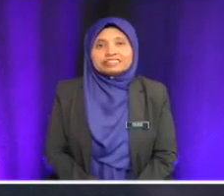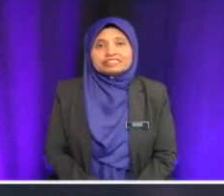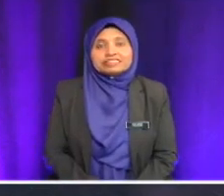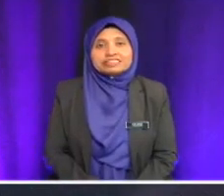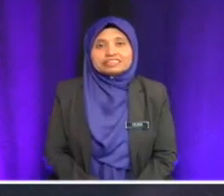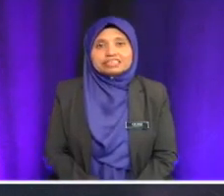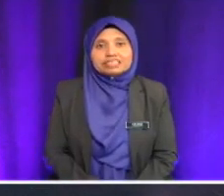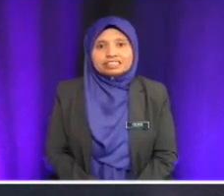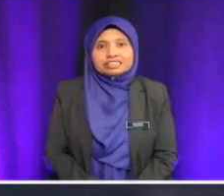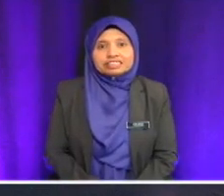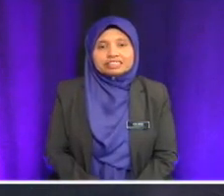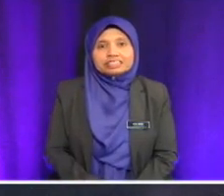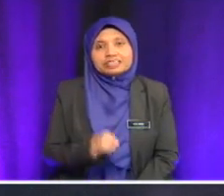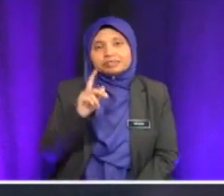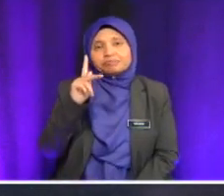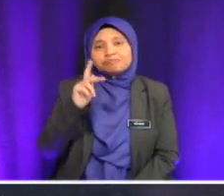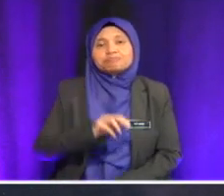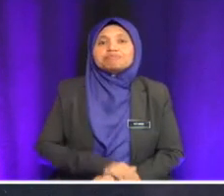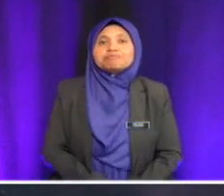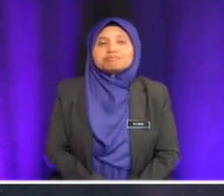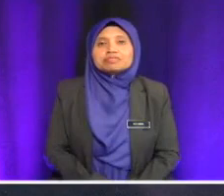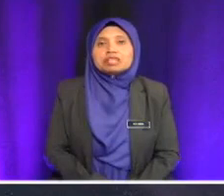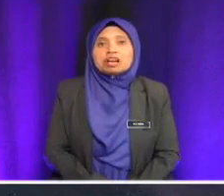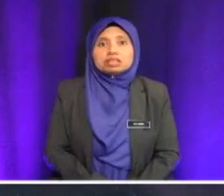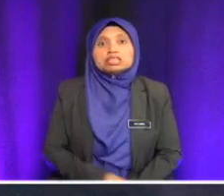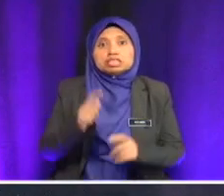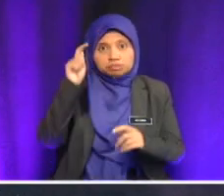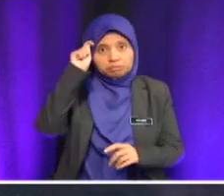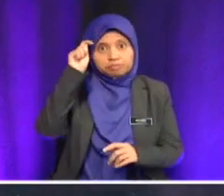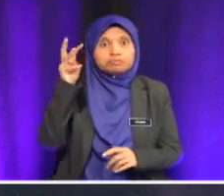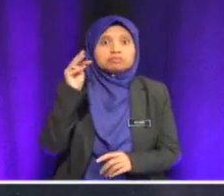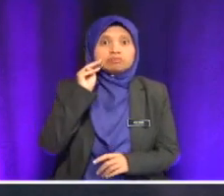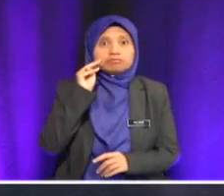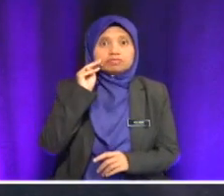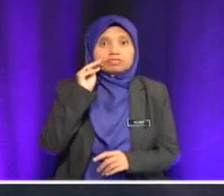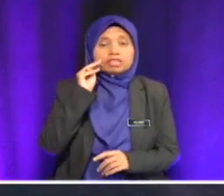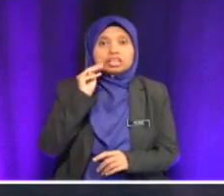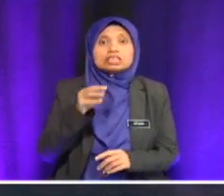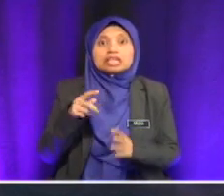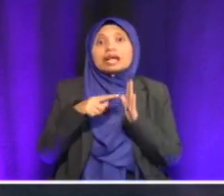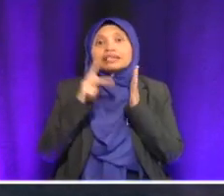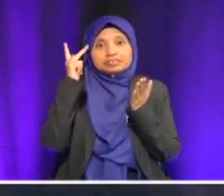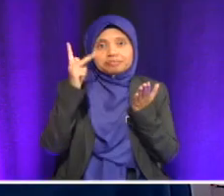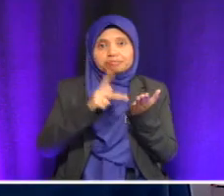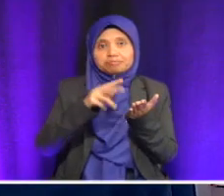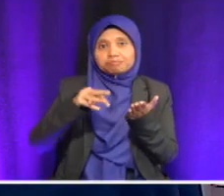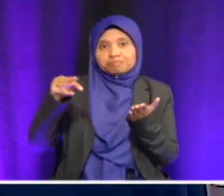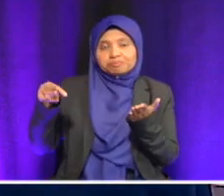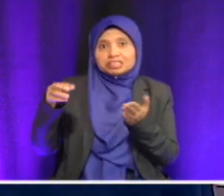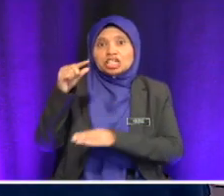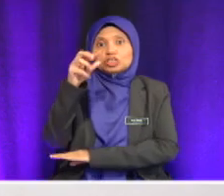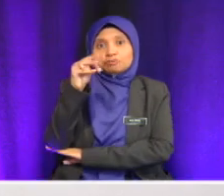they? There they are. Okay. So teacher Mira, would you like to introduce our pupils on Google Meets? Go ahead. Yes, please. Thank you. All